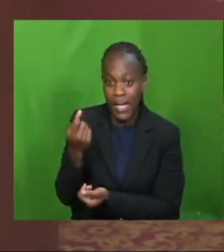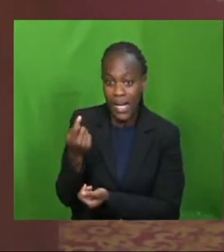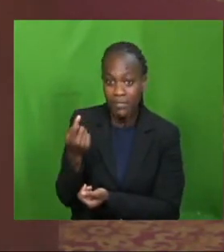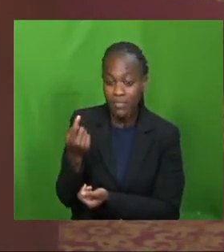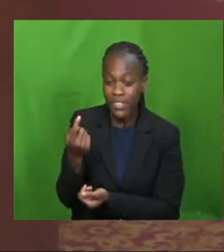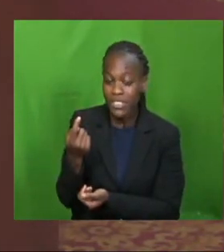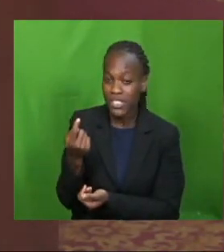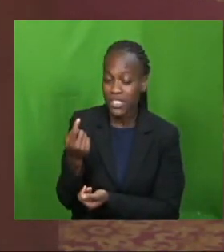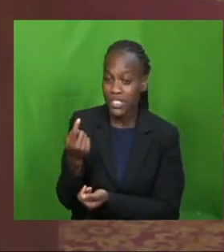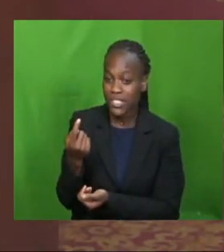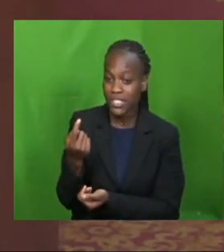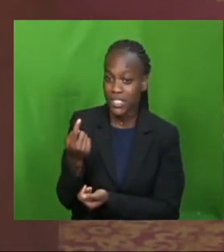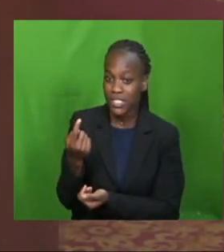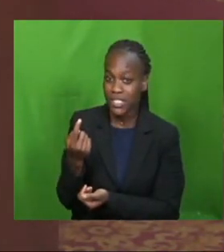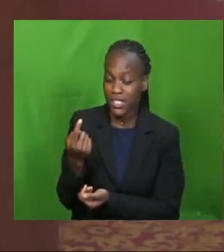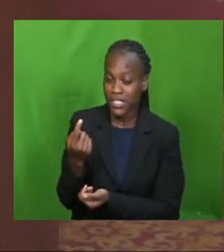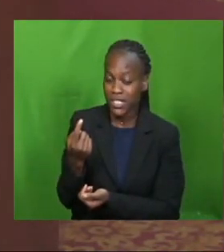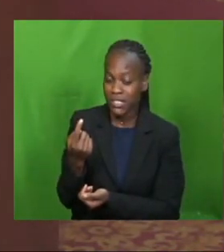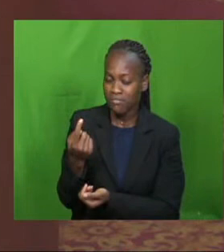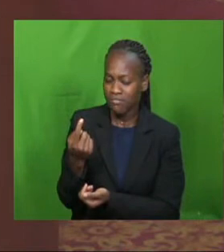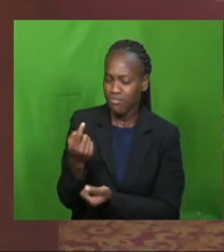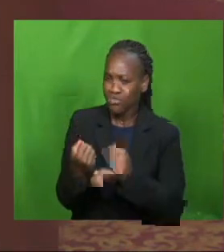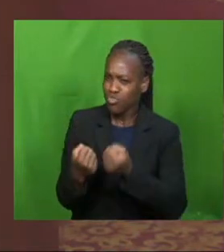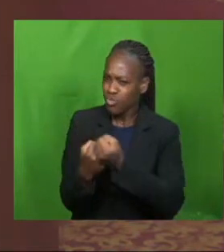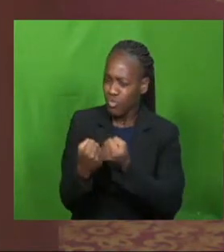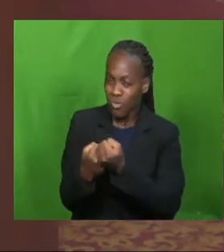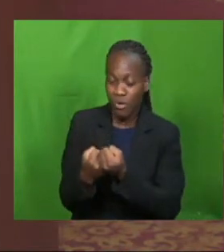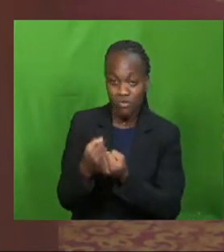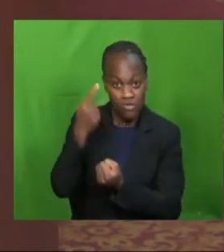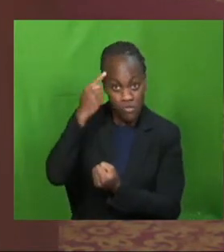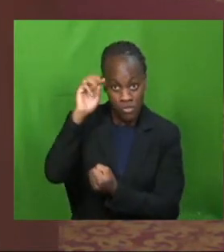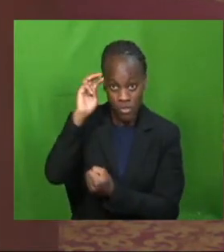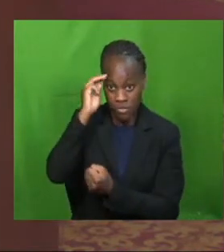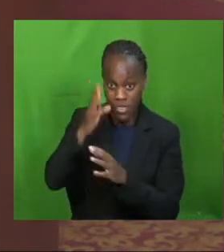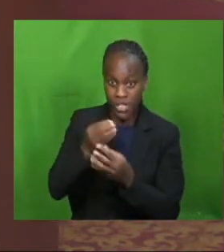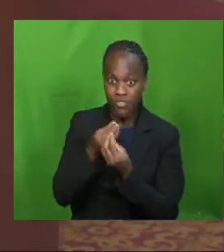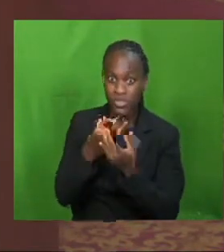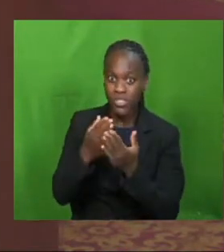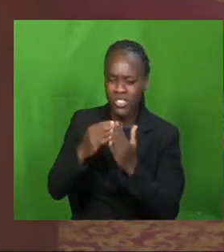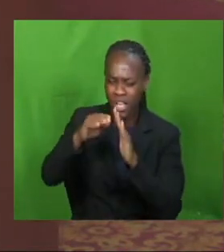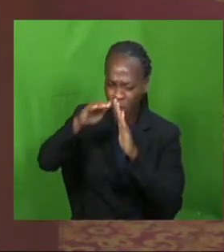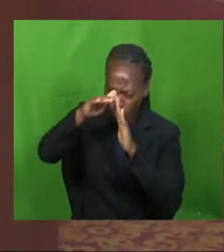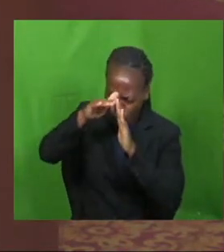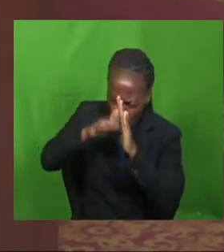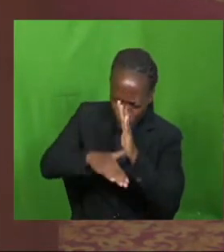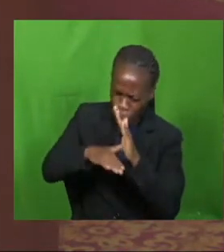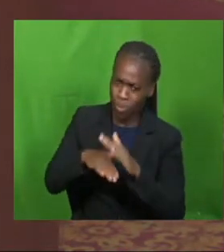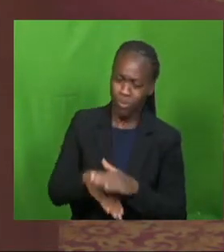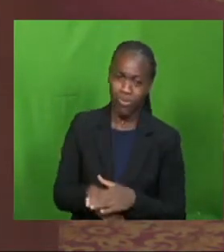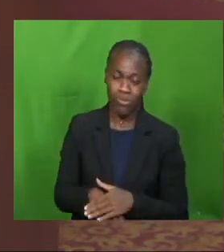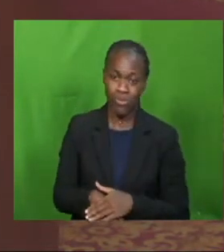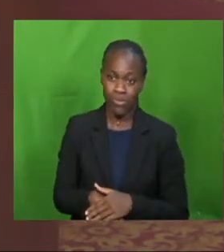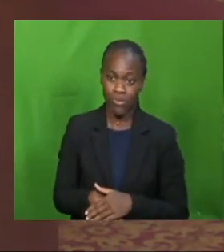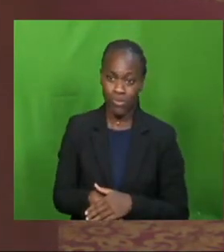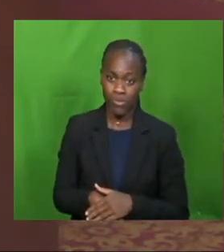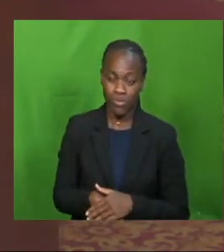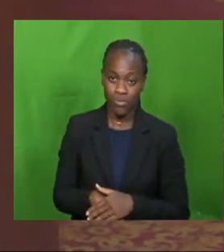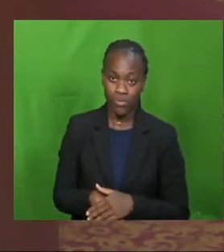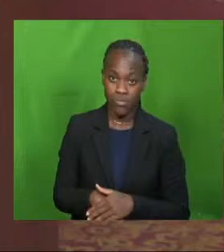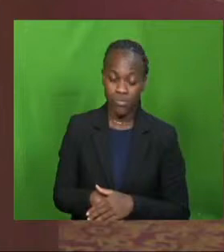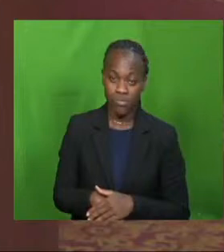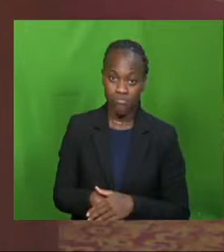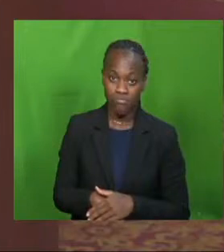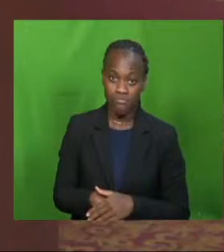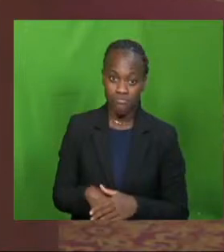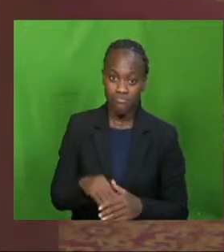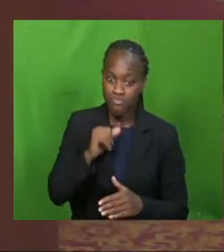rating of the information ministry and information disseminating sector is low. It's not giving that priority. so that resources can go into that